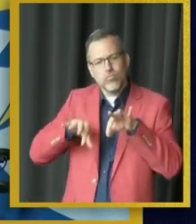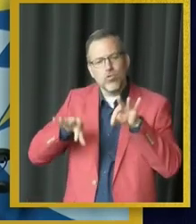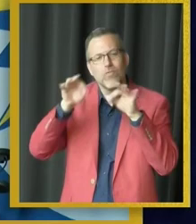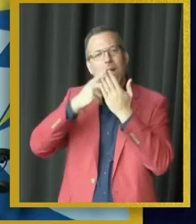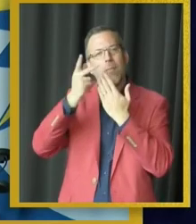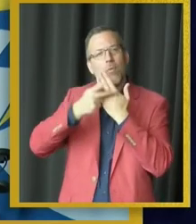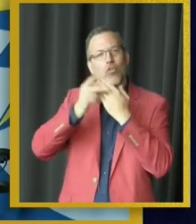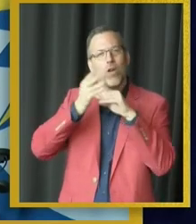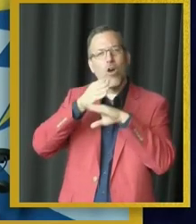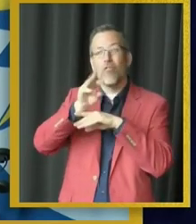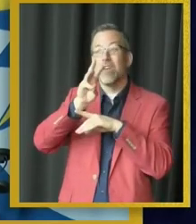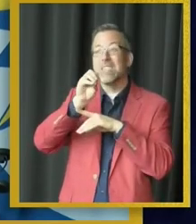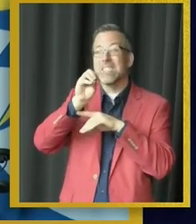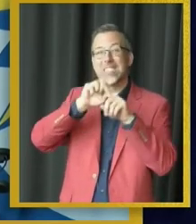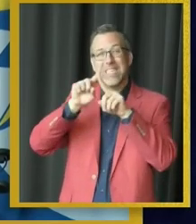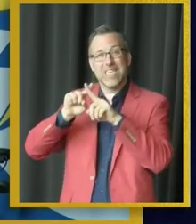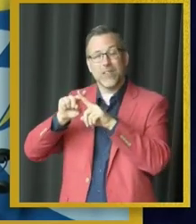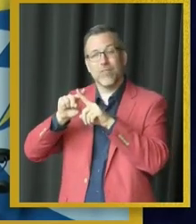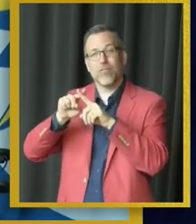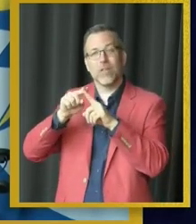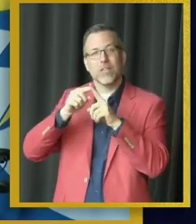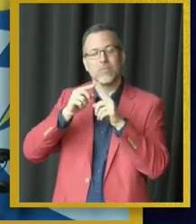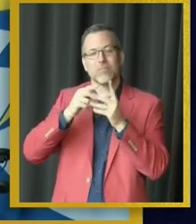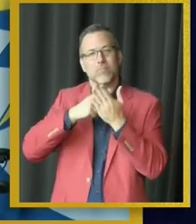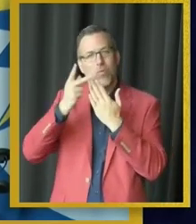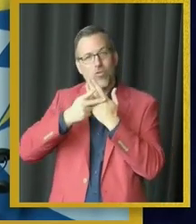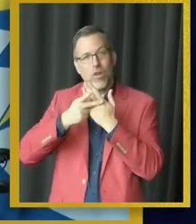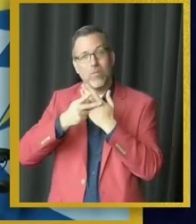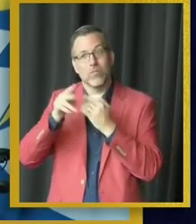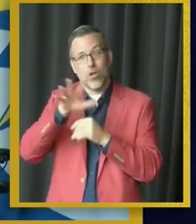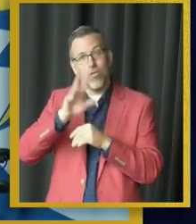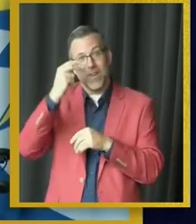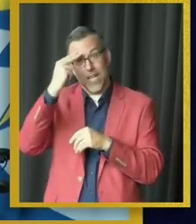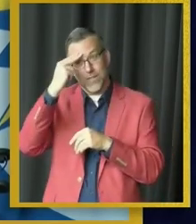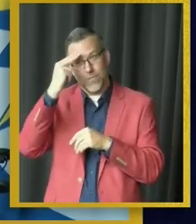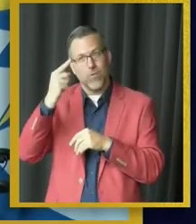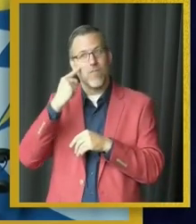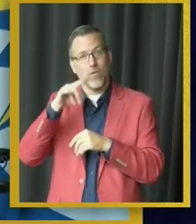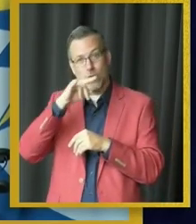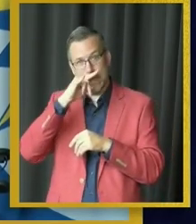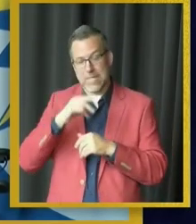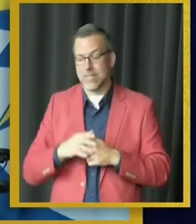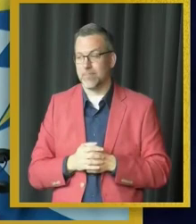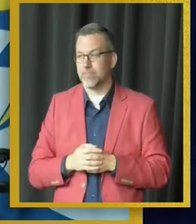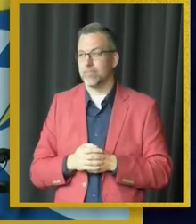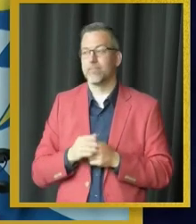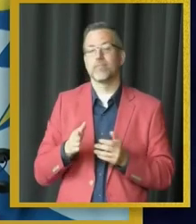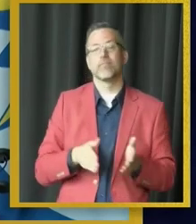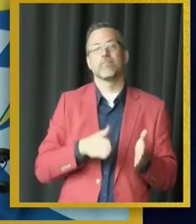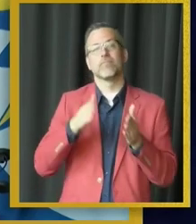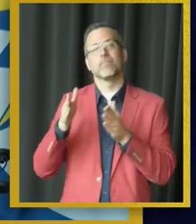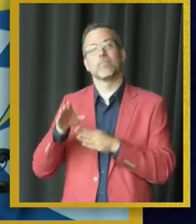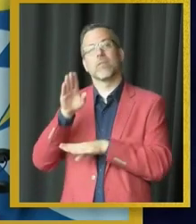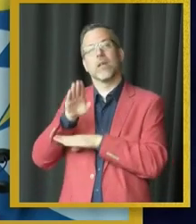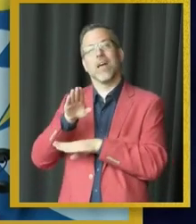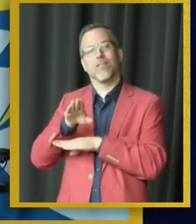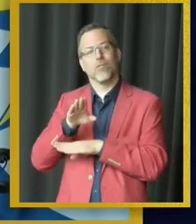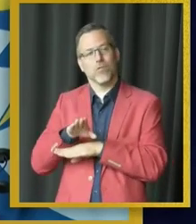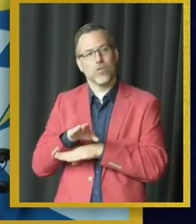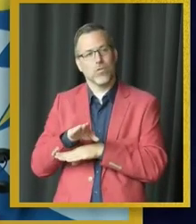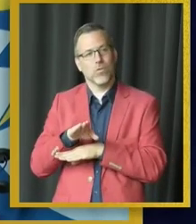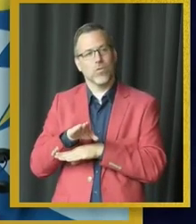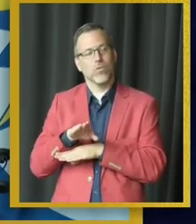over 60 different organizations throughout Nashville for their kids. And then in the afternoon, our litter